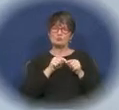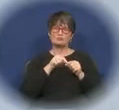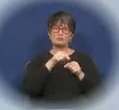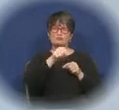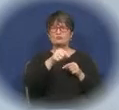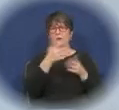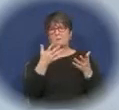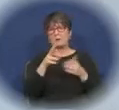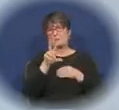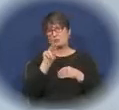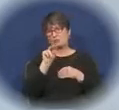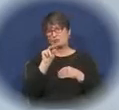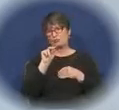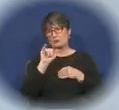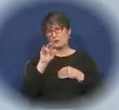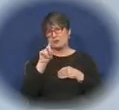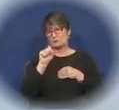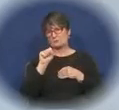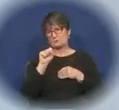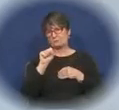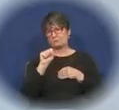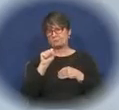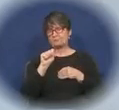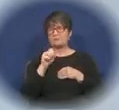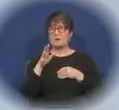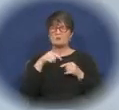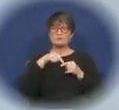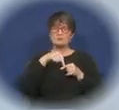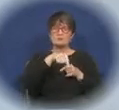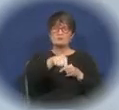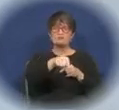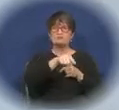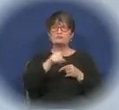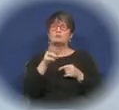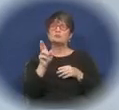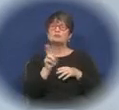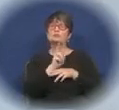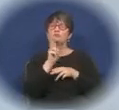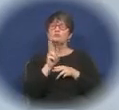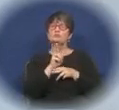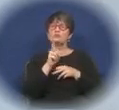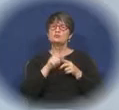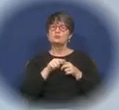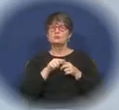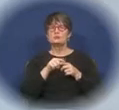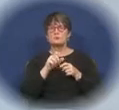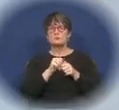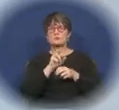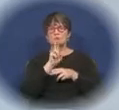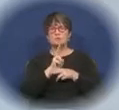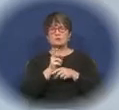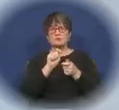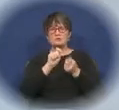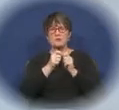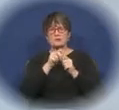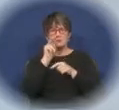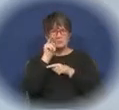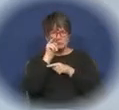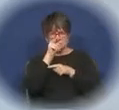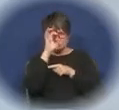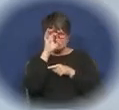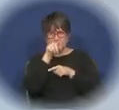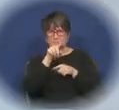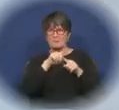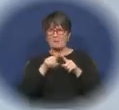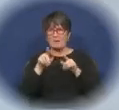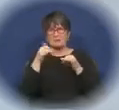perhaps about 30 yards. It was a range that was mostly used to adjust your sights, but still, to hit